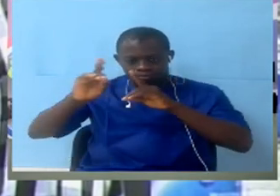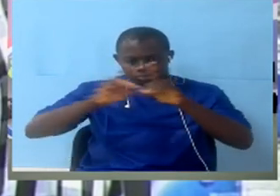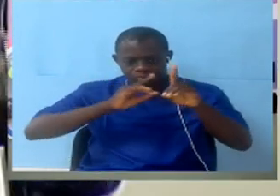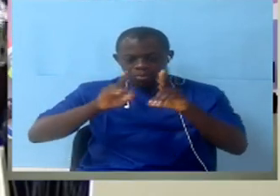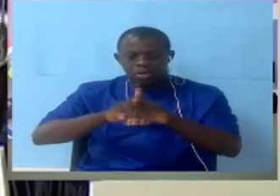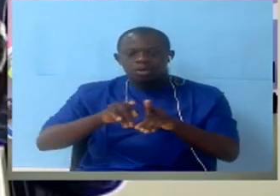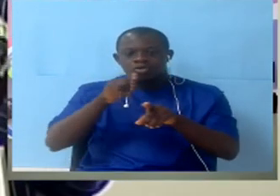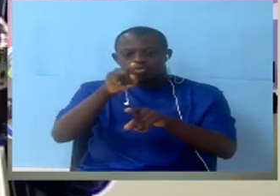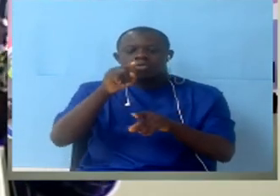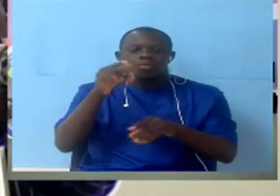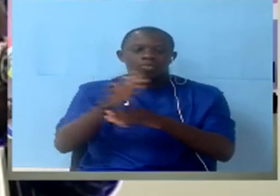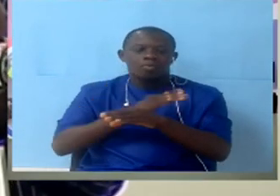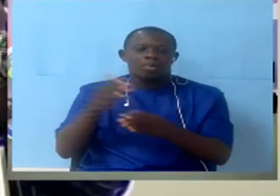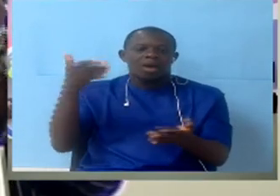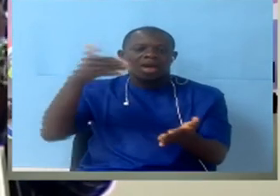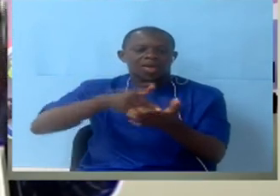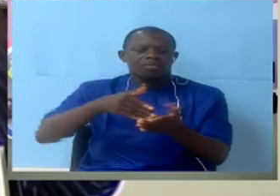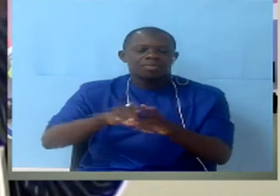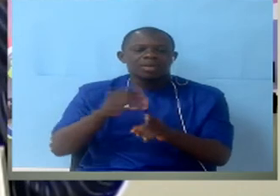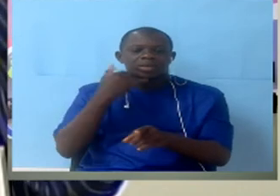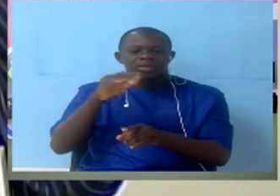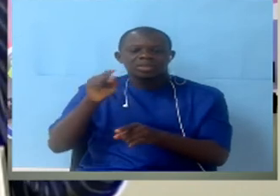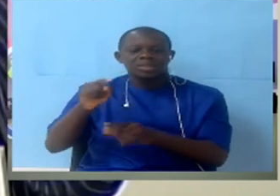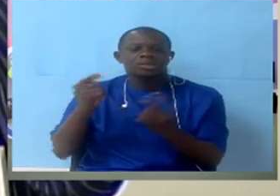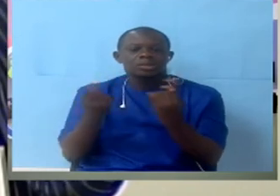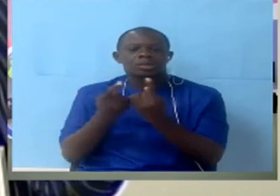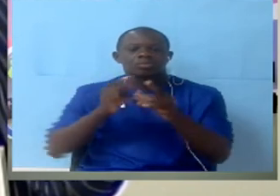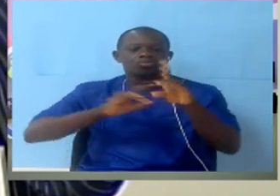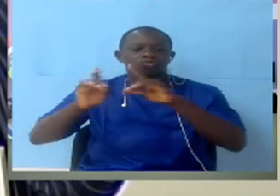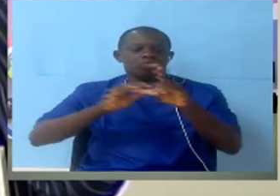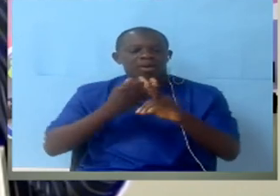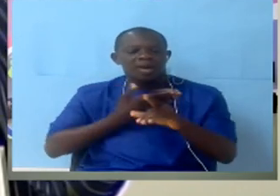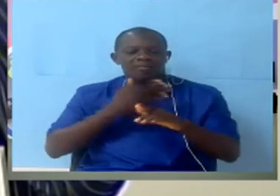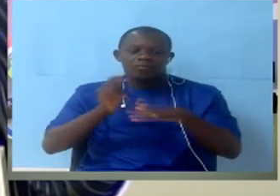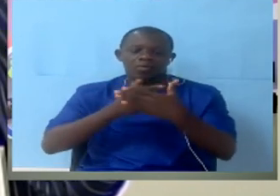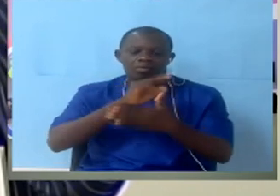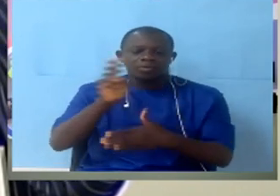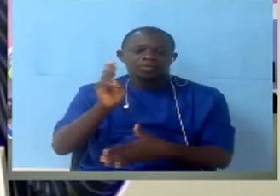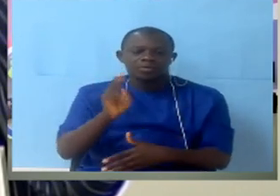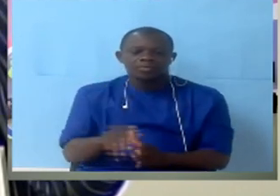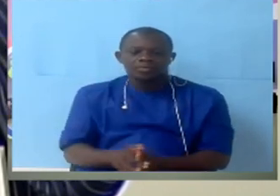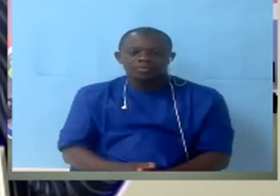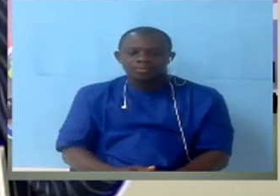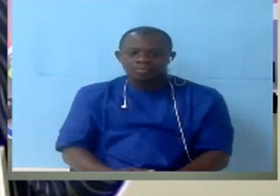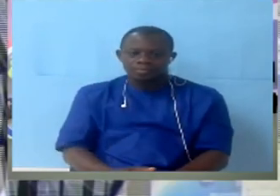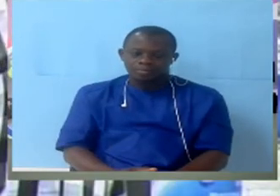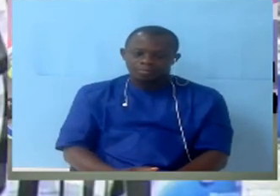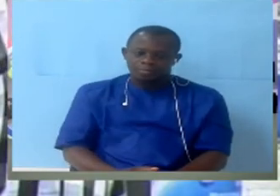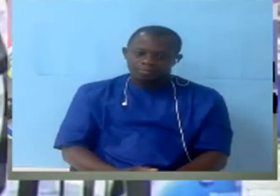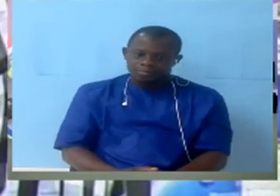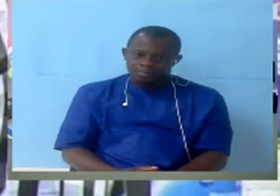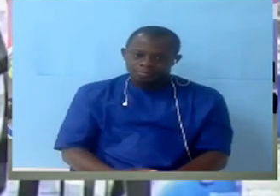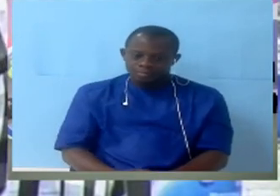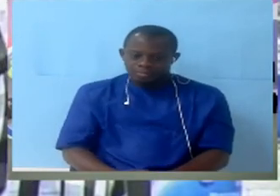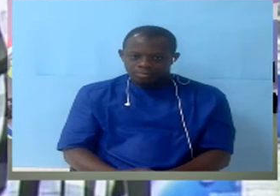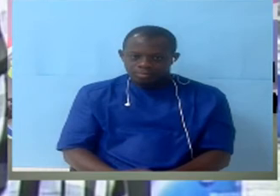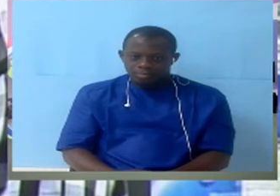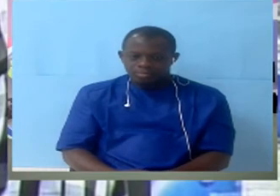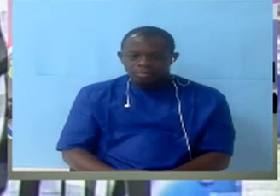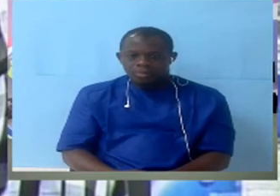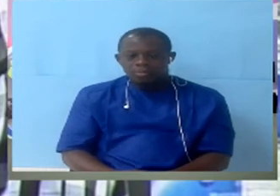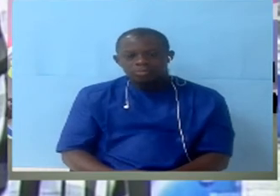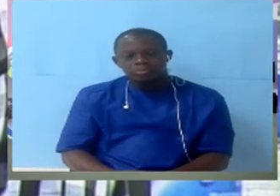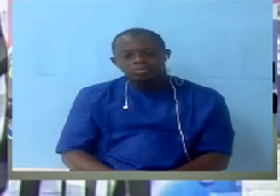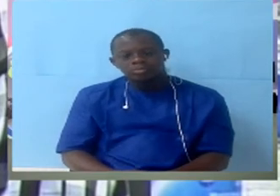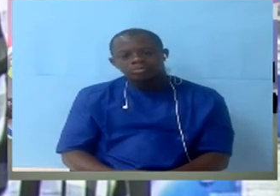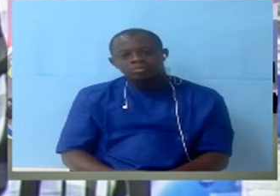coming, was that matter discussed? Ila kacha ni kono ini wol tema je pour yemur na Gambia banko kanja fo ko ni ya kacha le